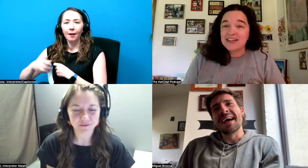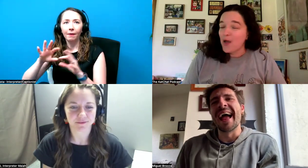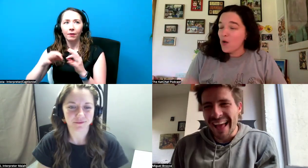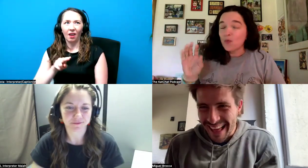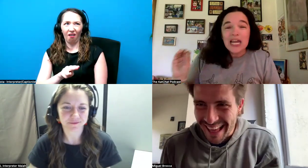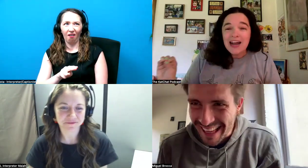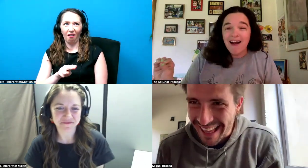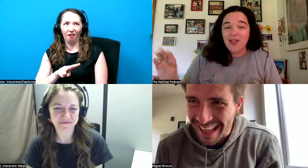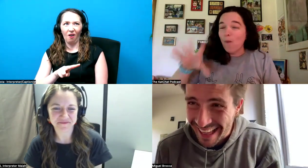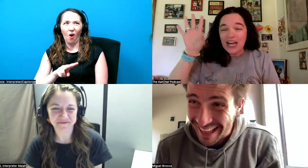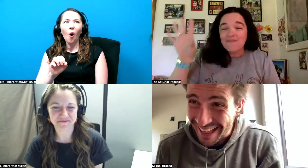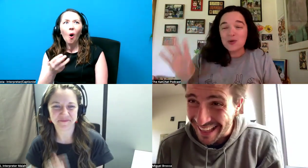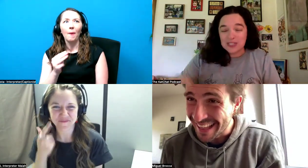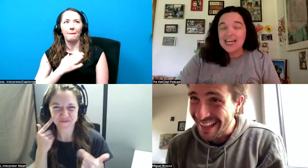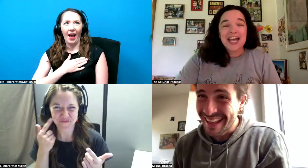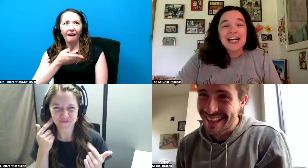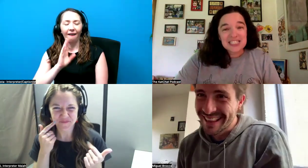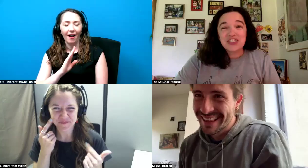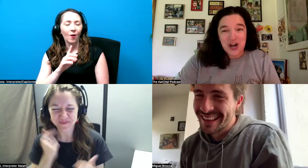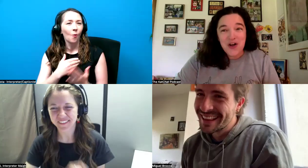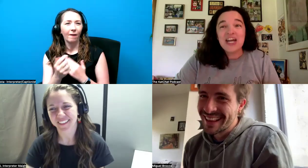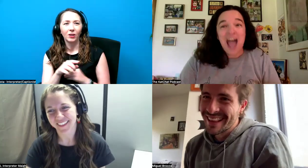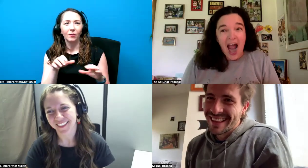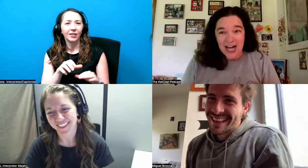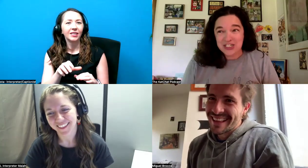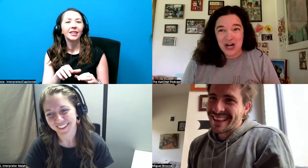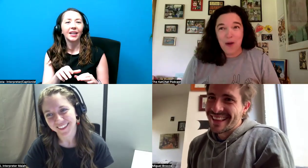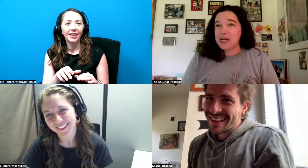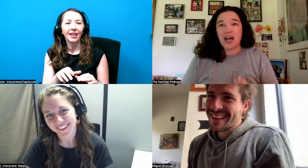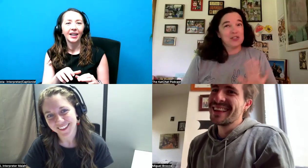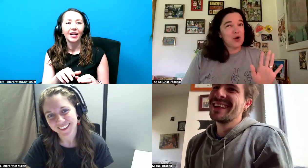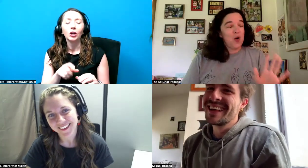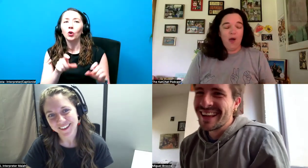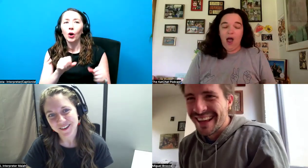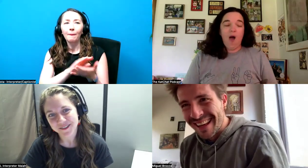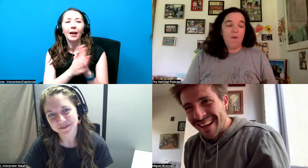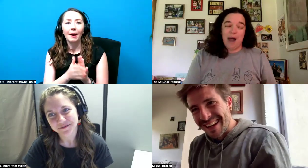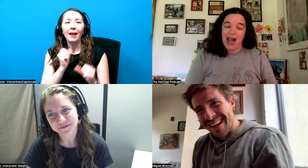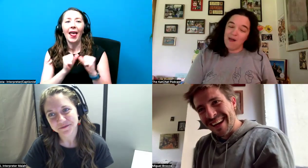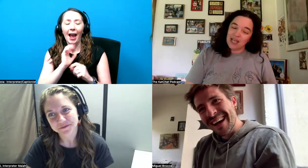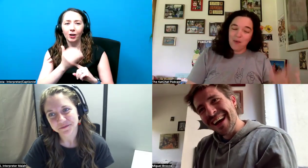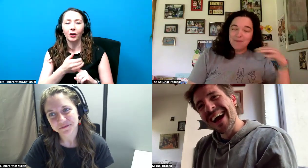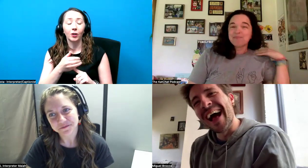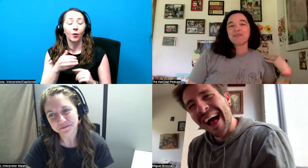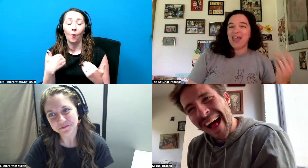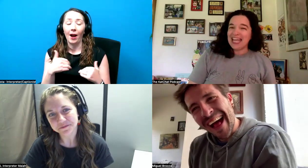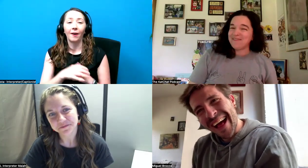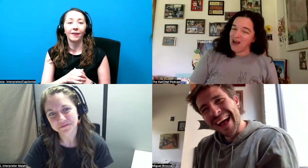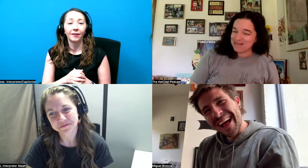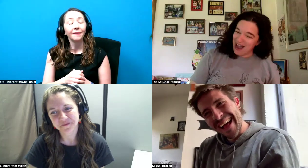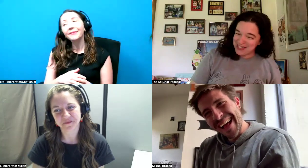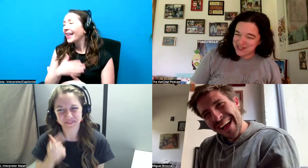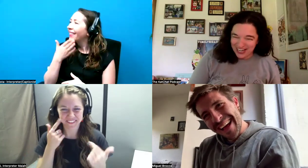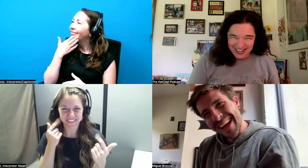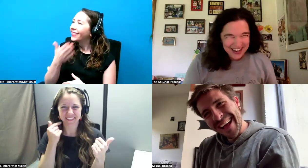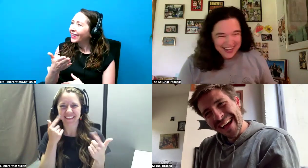this weird or whatever you think to serve an actor because you, oh my, I don't thank you